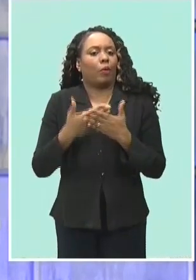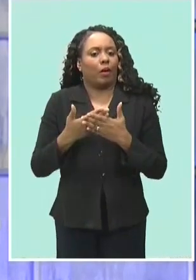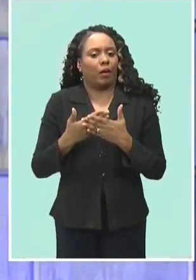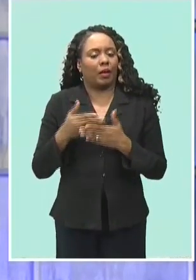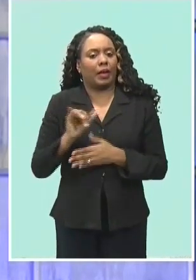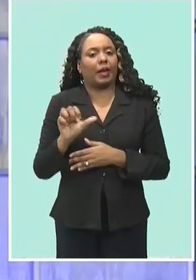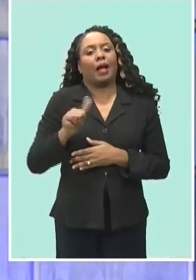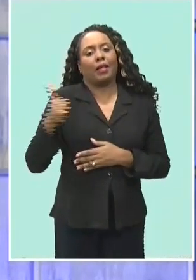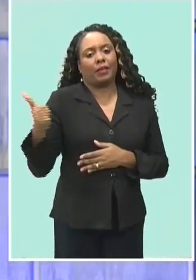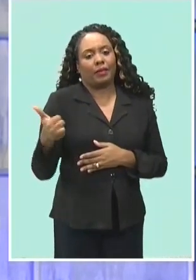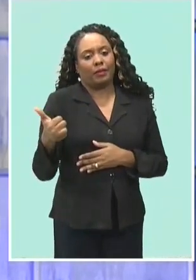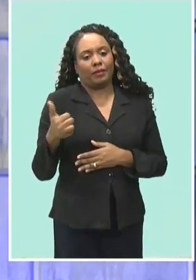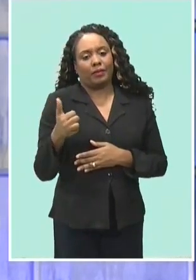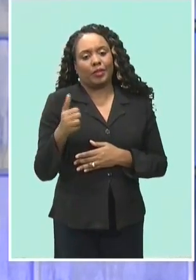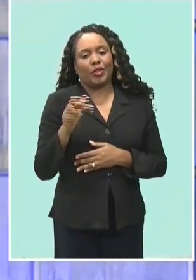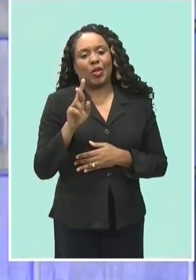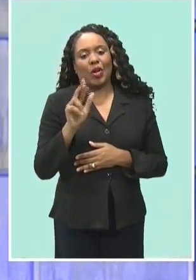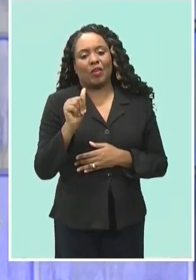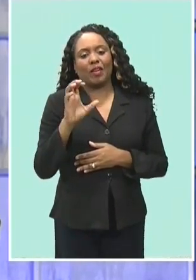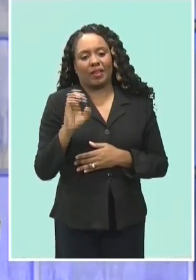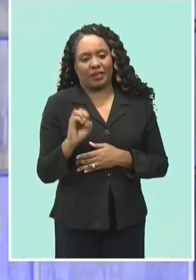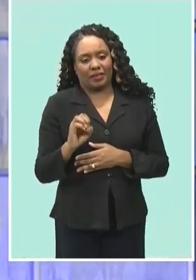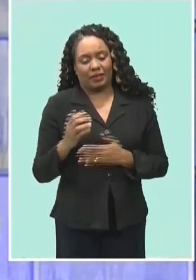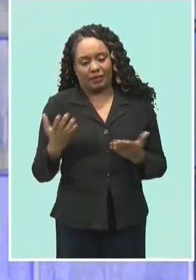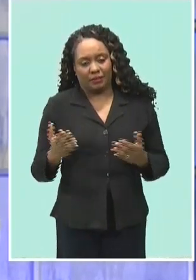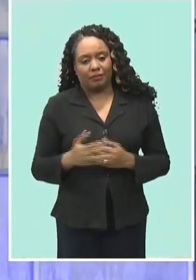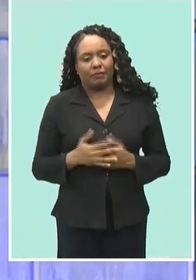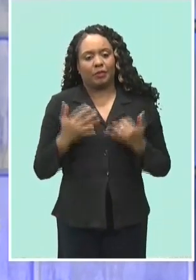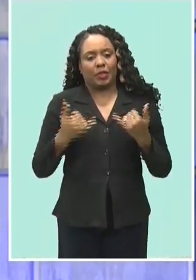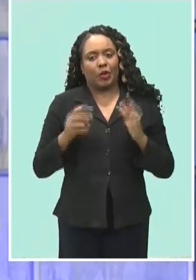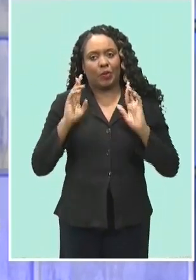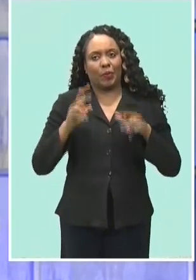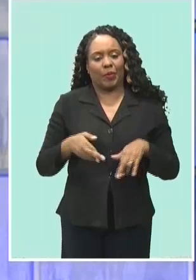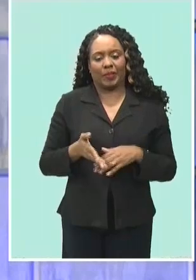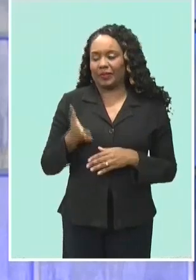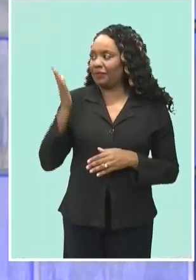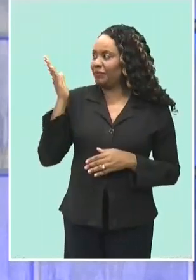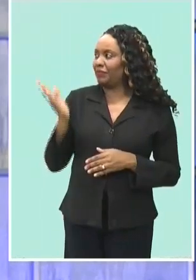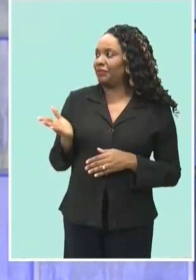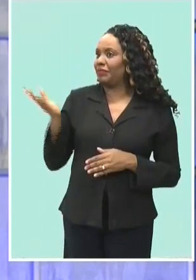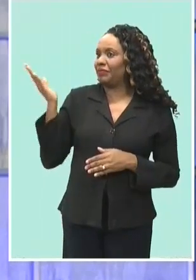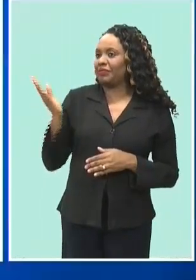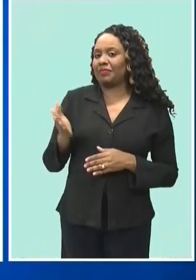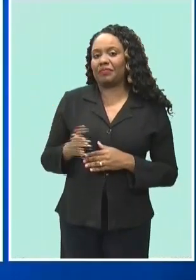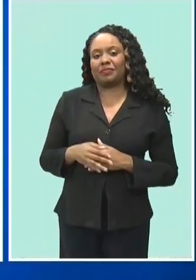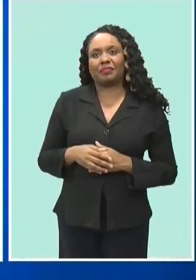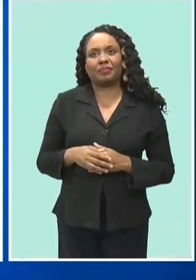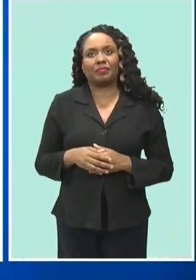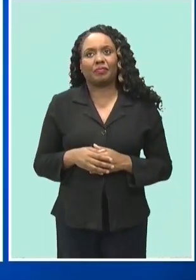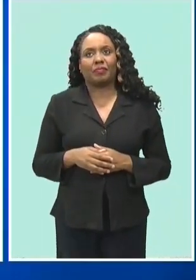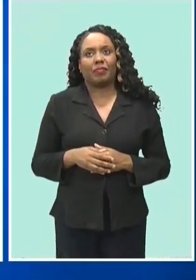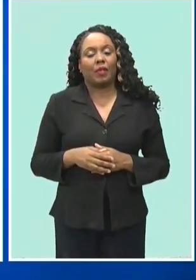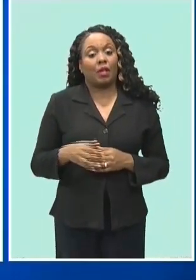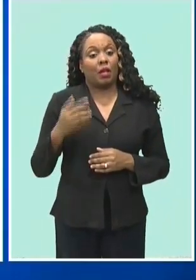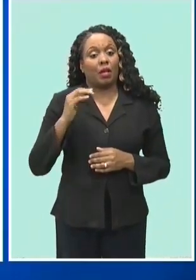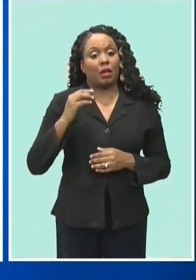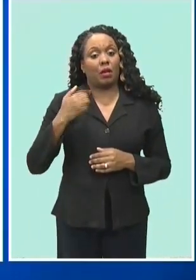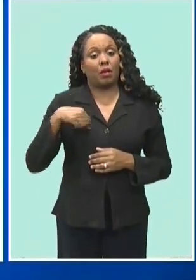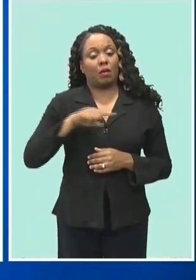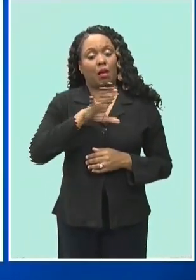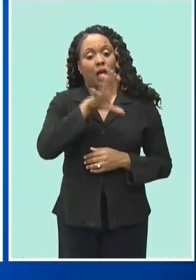be suspended until it has true significance. We have a report from CNC3 TV. The African people are